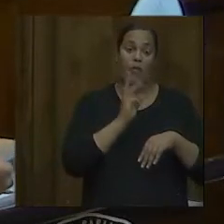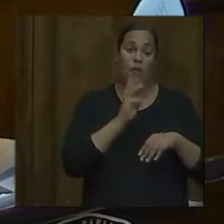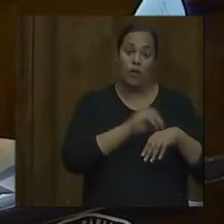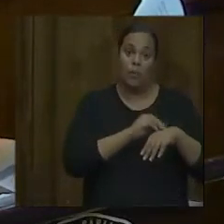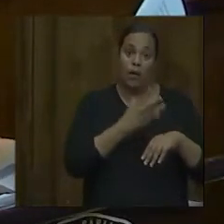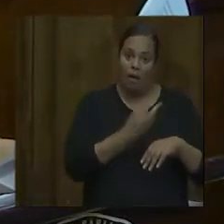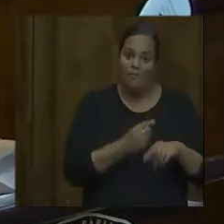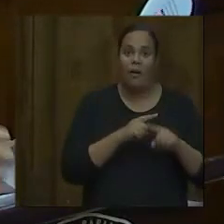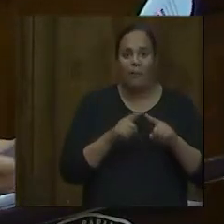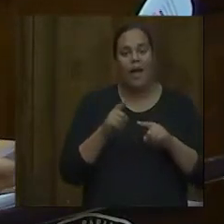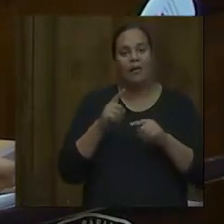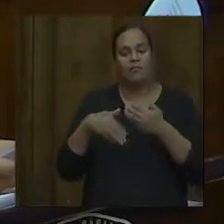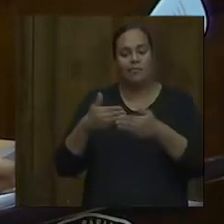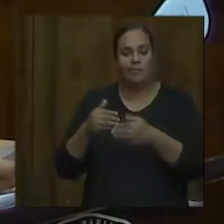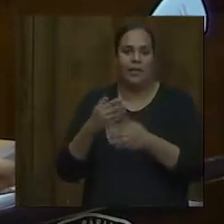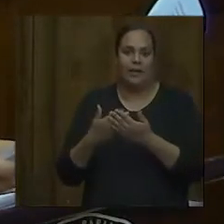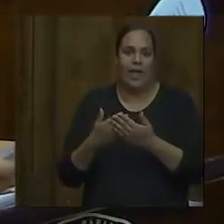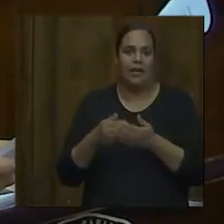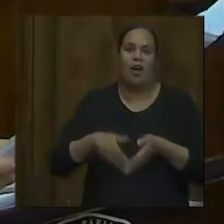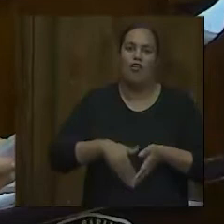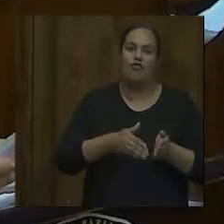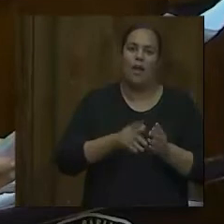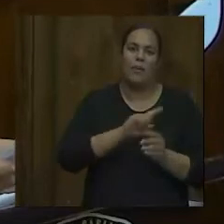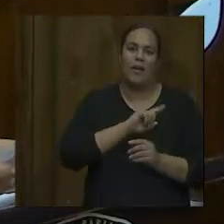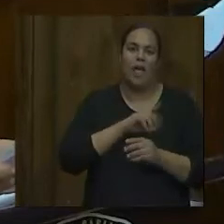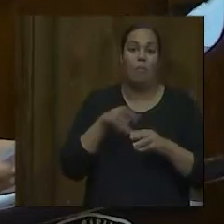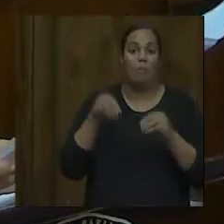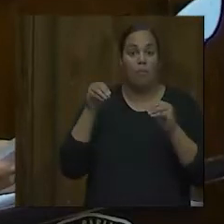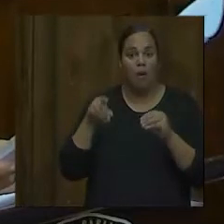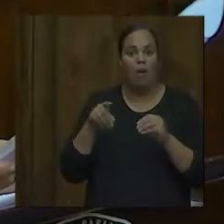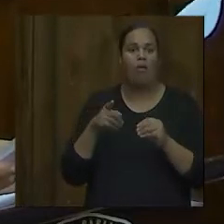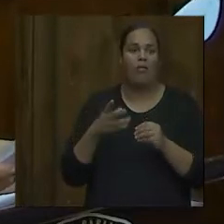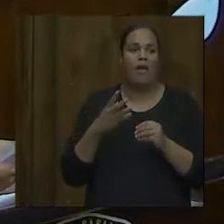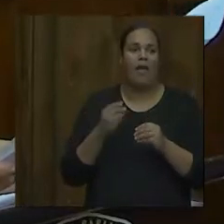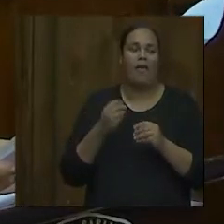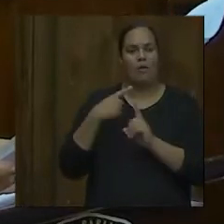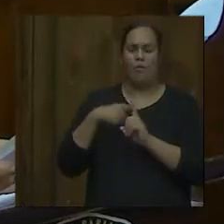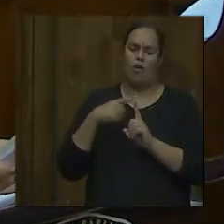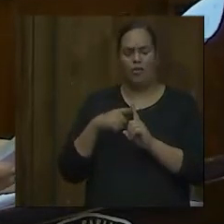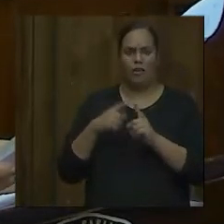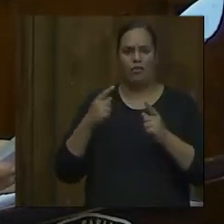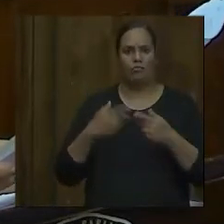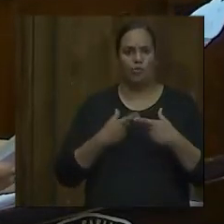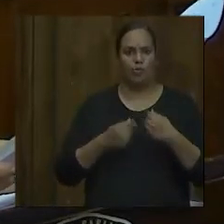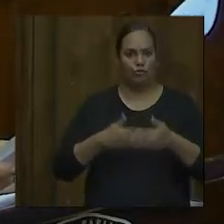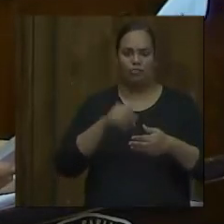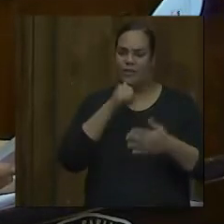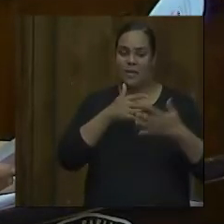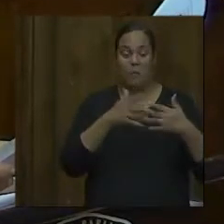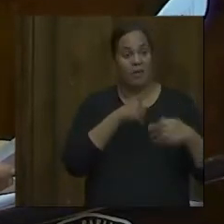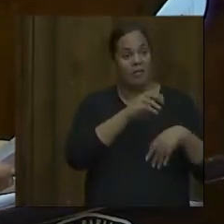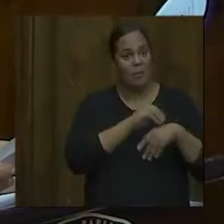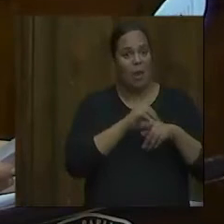imposed. A rugby club in Kaalmoor instead positively considered the challenges as